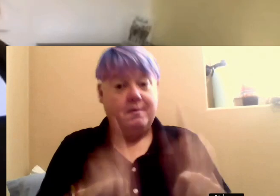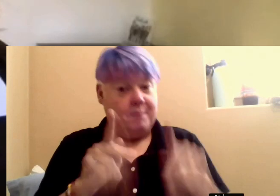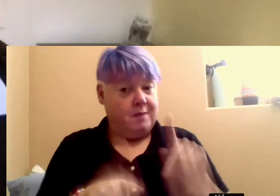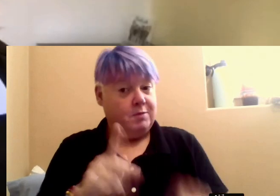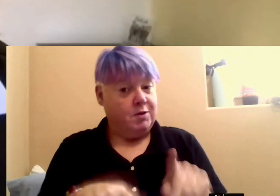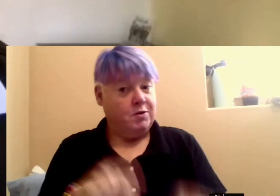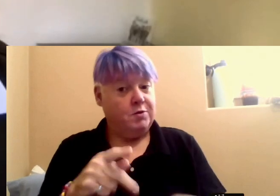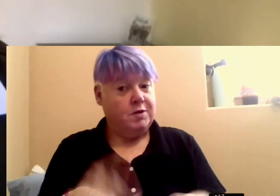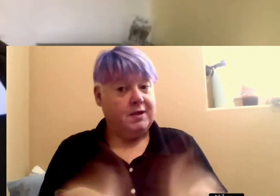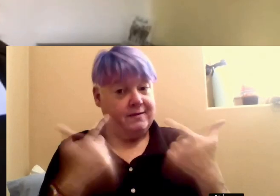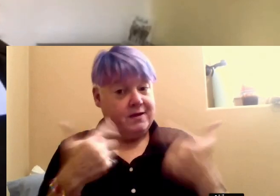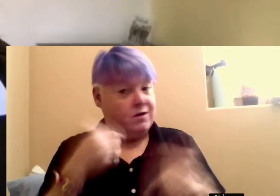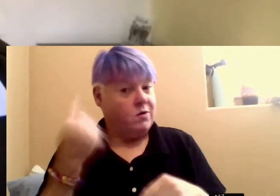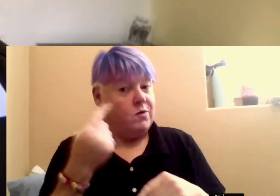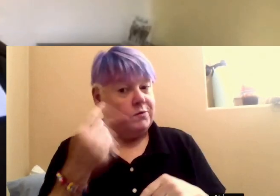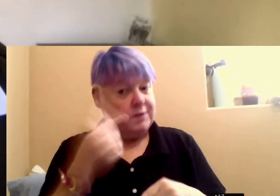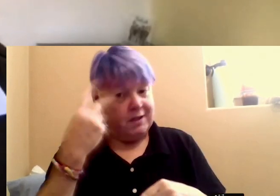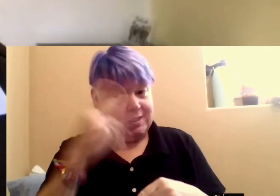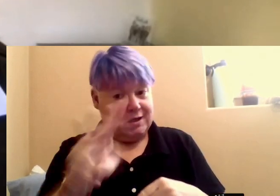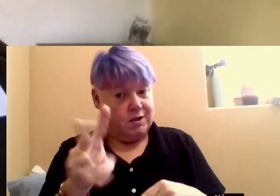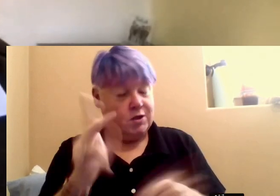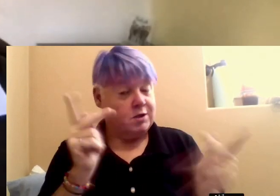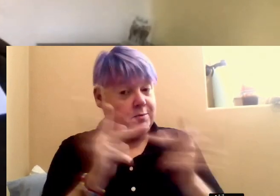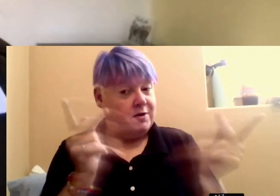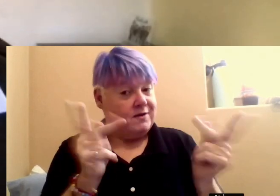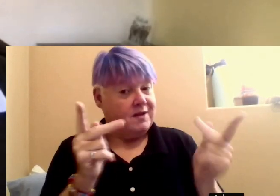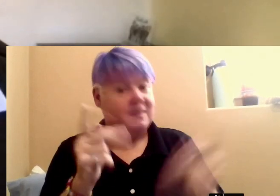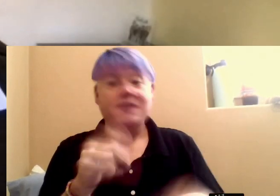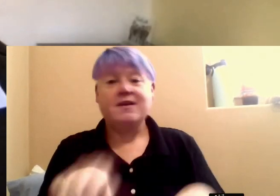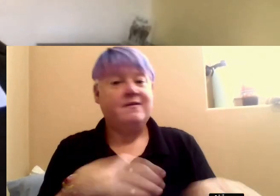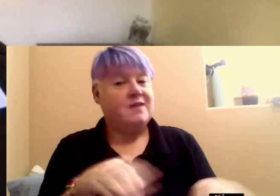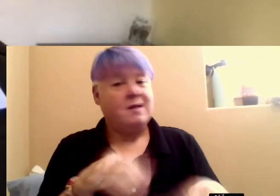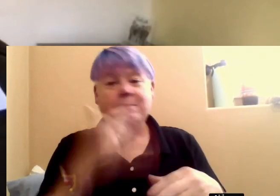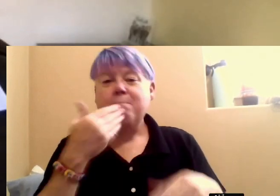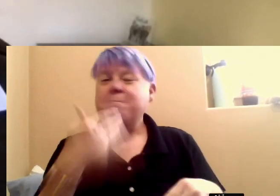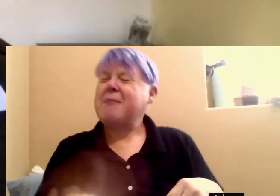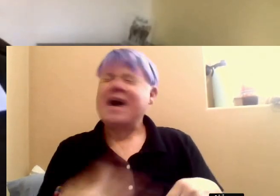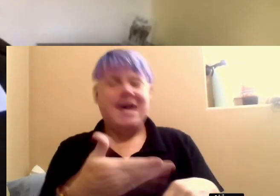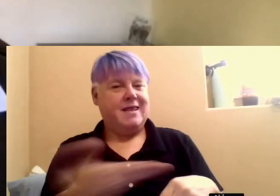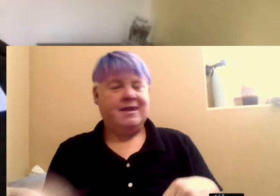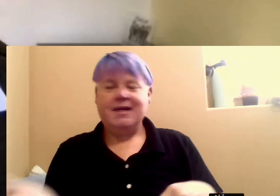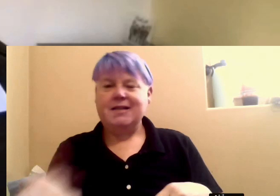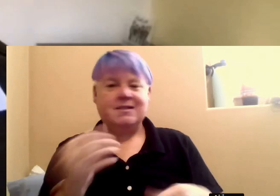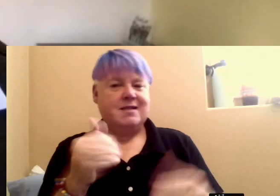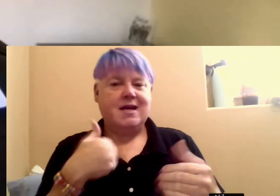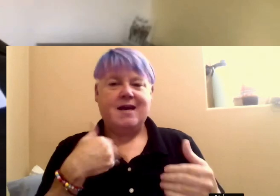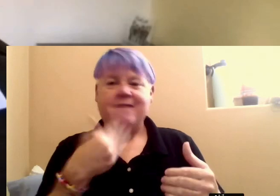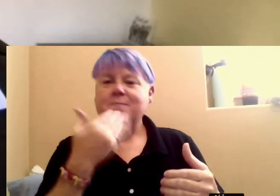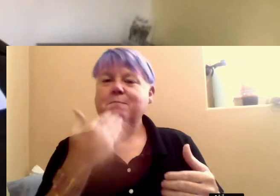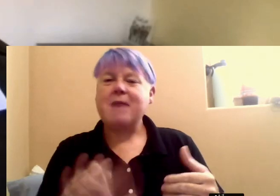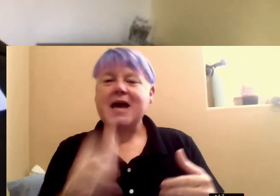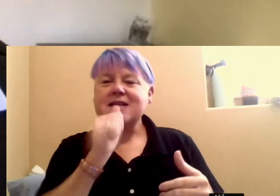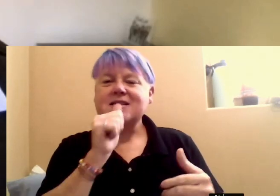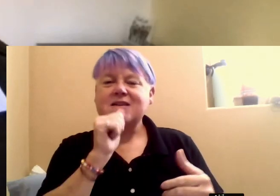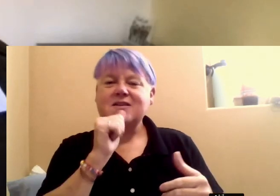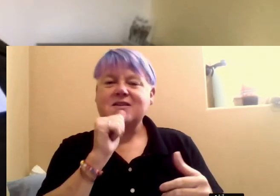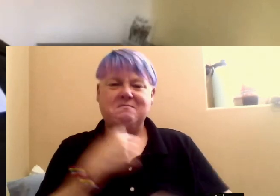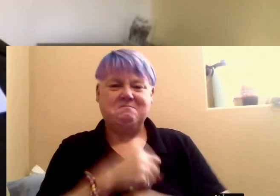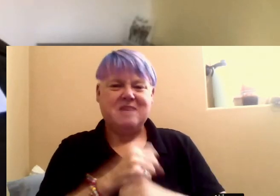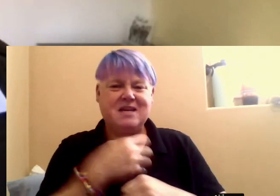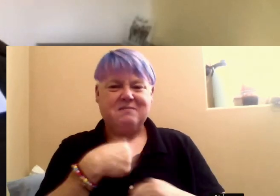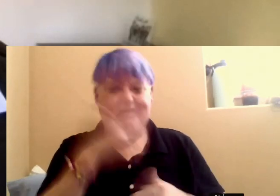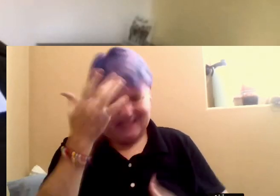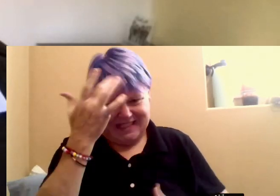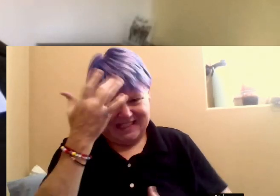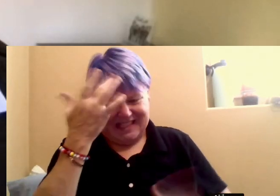perfect. They had done horrible things. They kept horrible secrets. People like that made me sick. Fakes,